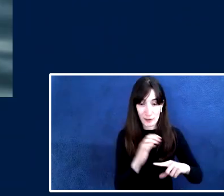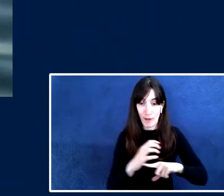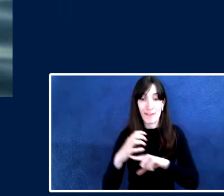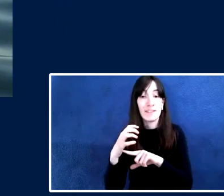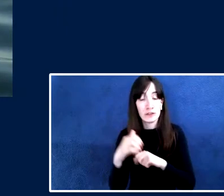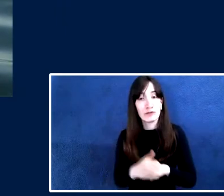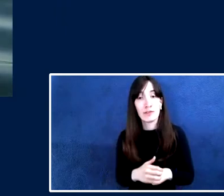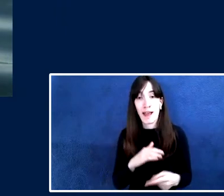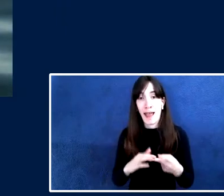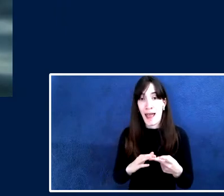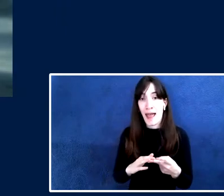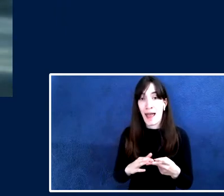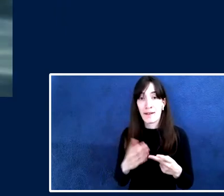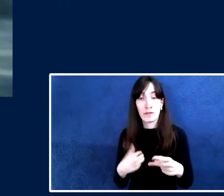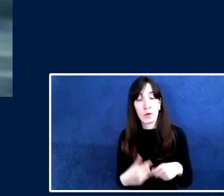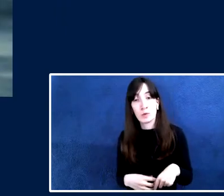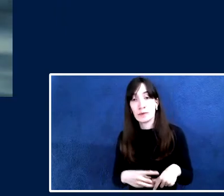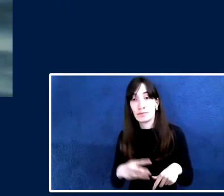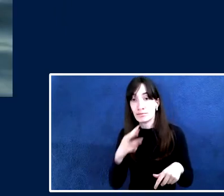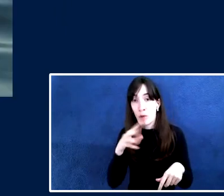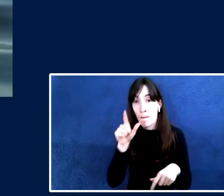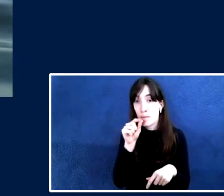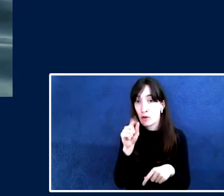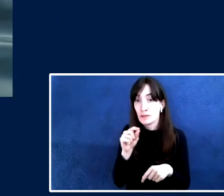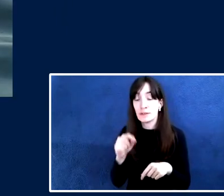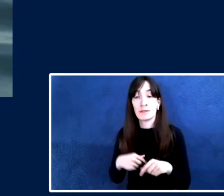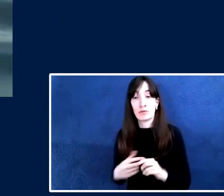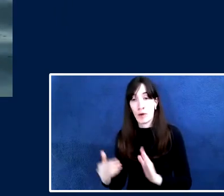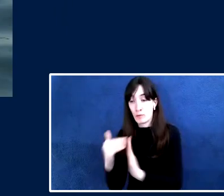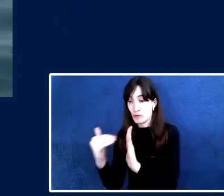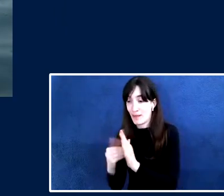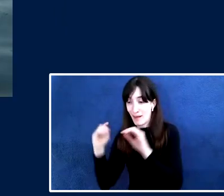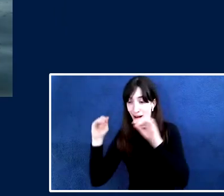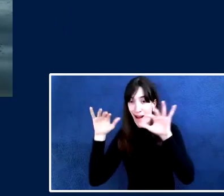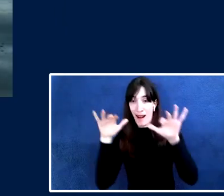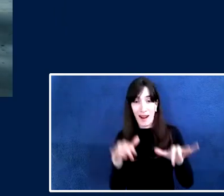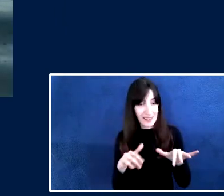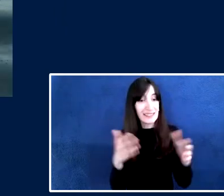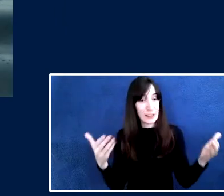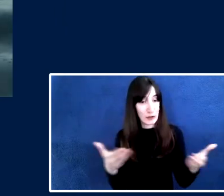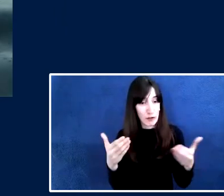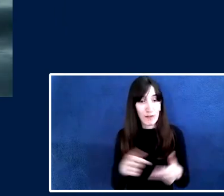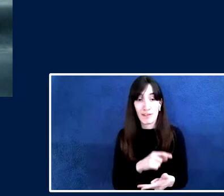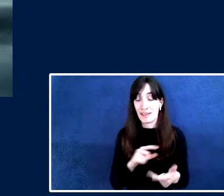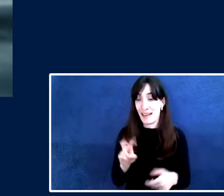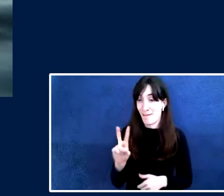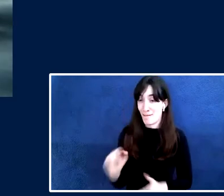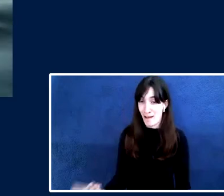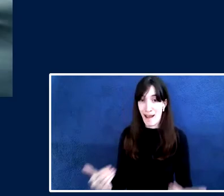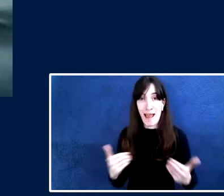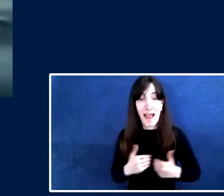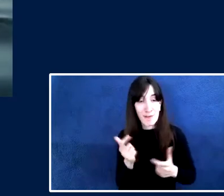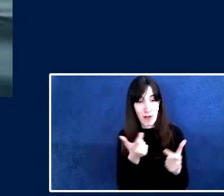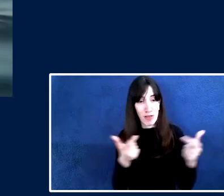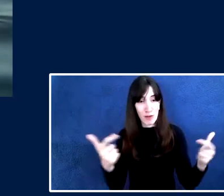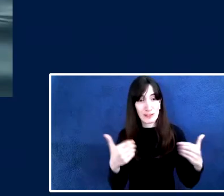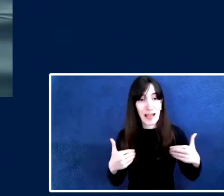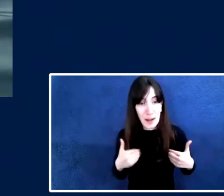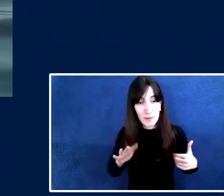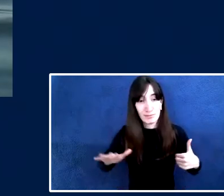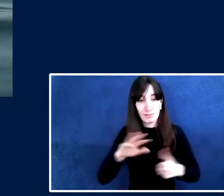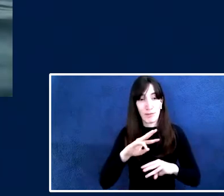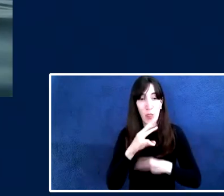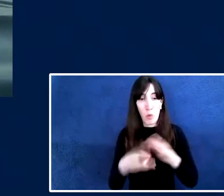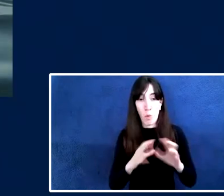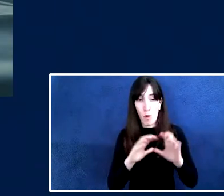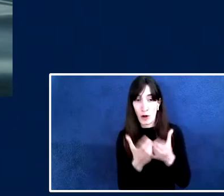that migrate from New Zealand to come to Monterey Bay. And we even have the largest animal to ever roam the earth, the